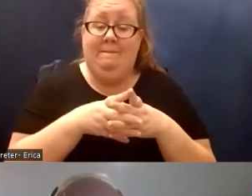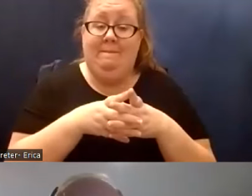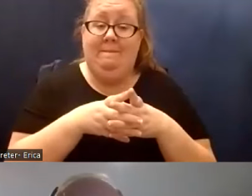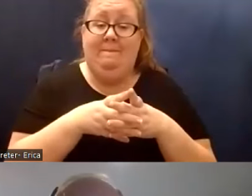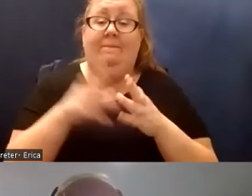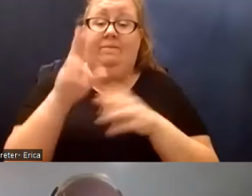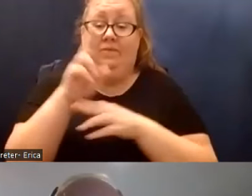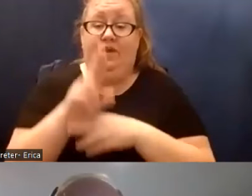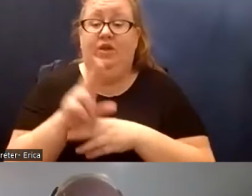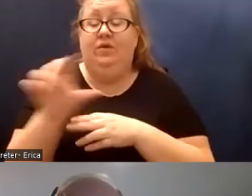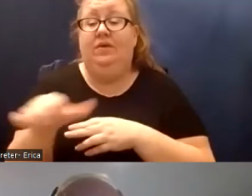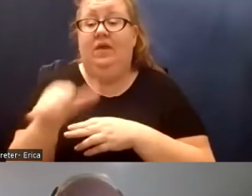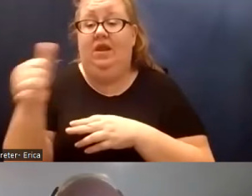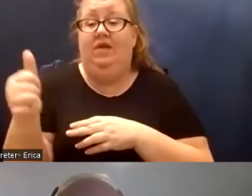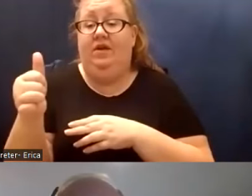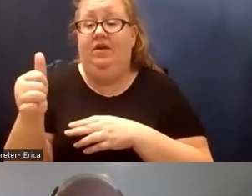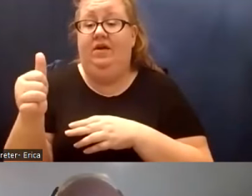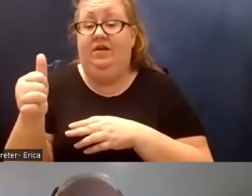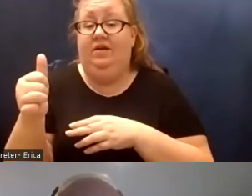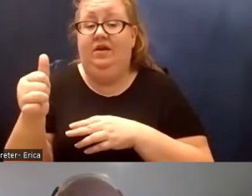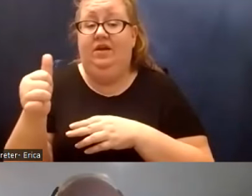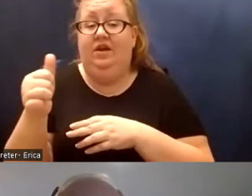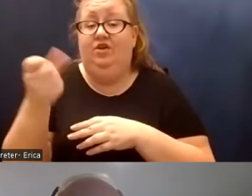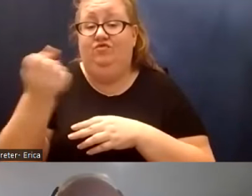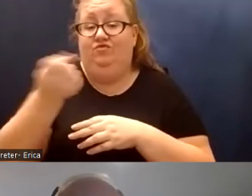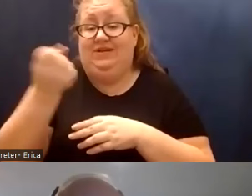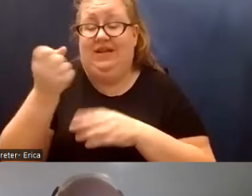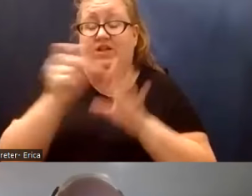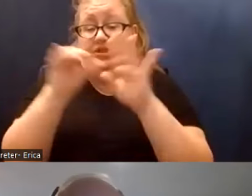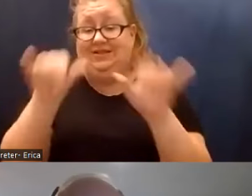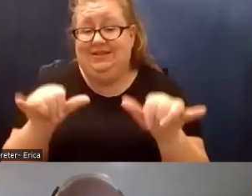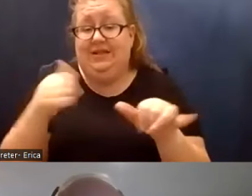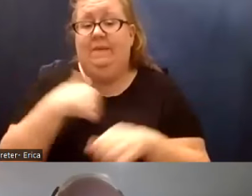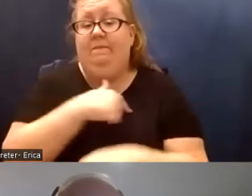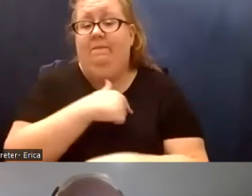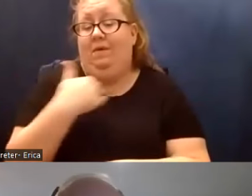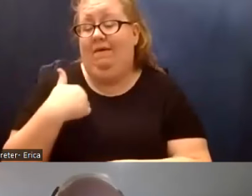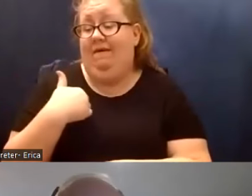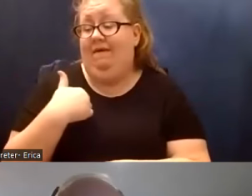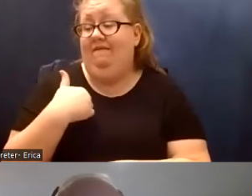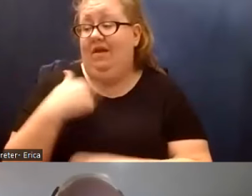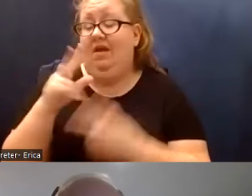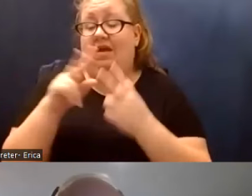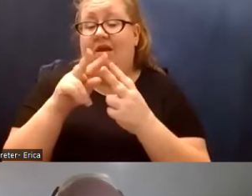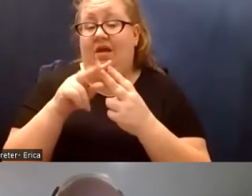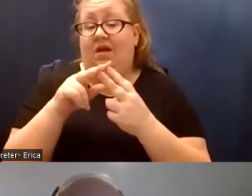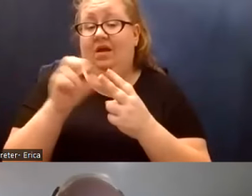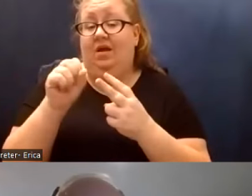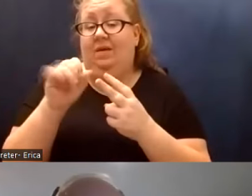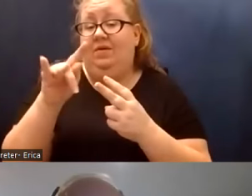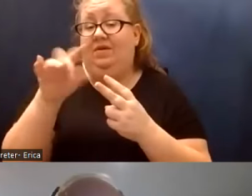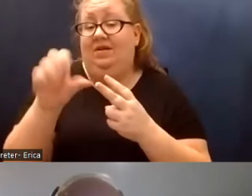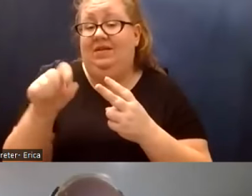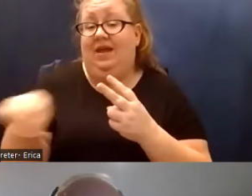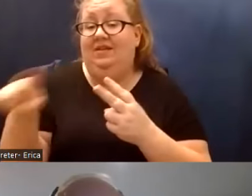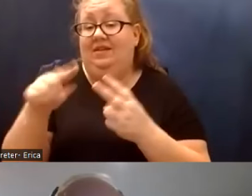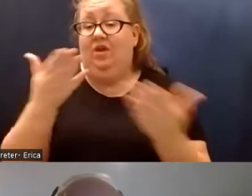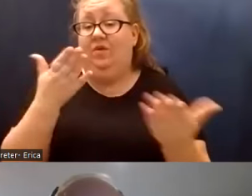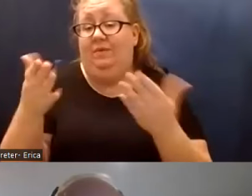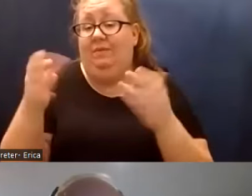use another retention system. We have a couple sites there that we may be able to look